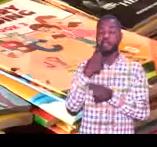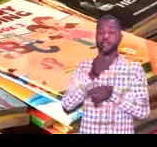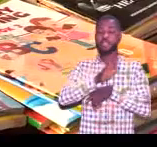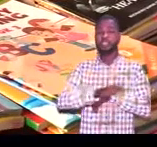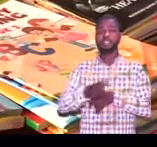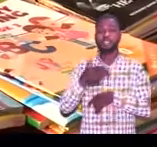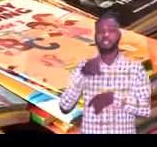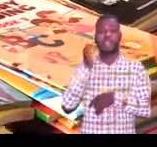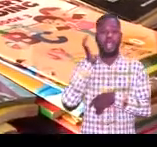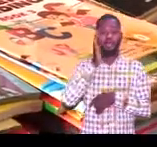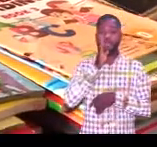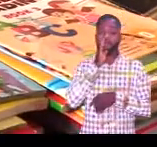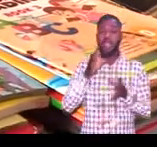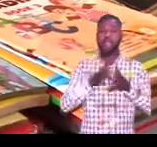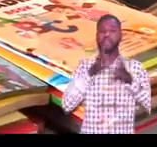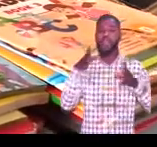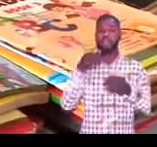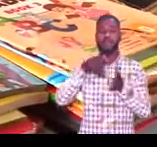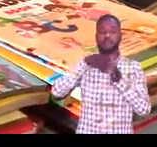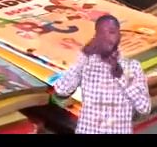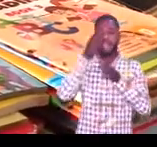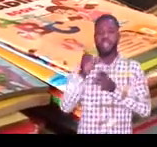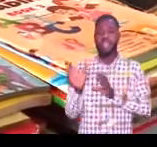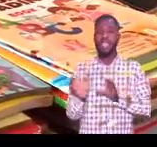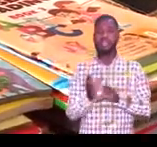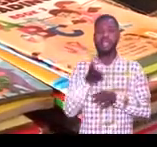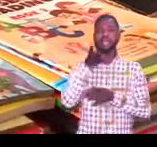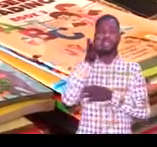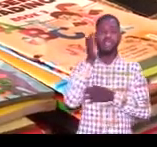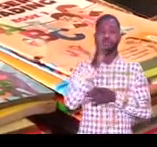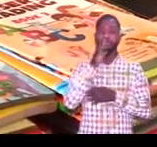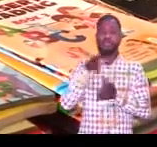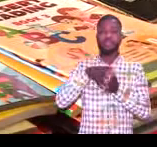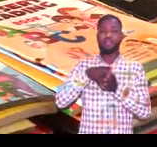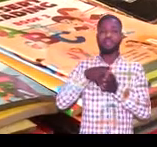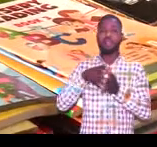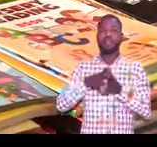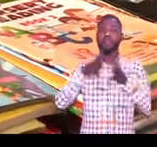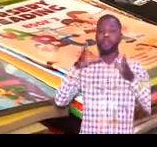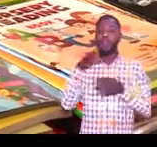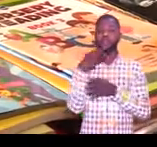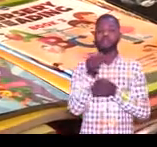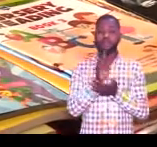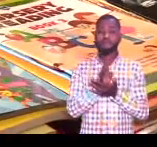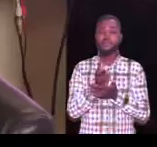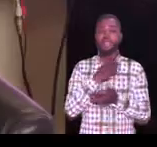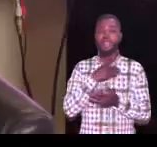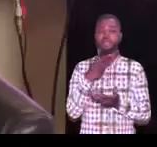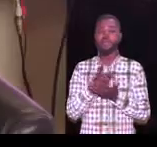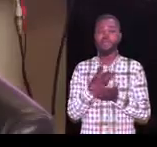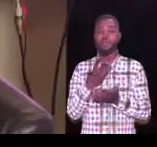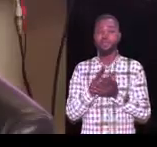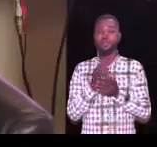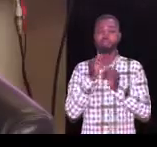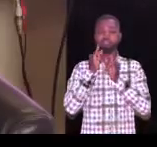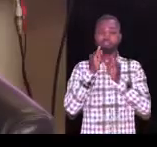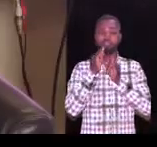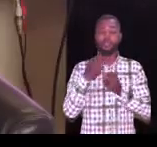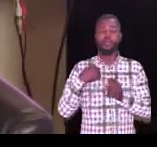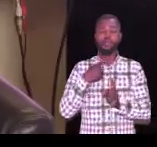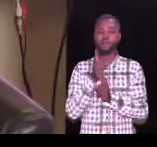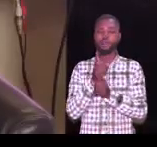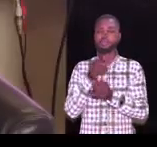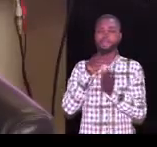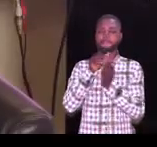the children. There are going to be a lot of learning activities. There are going to be a lot of video links and web resources, to